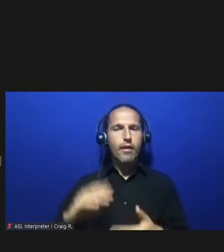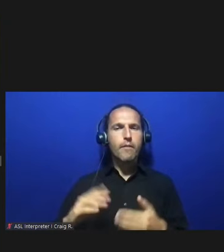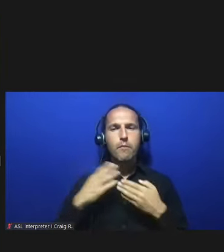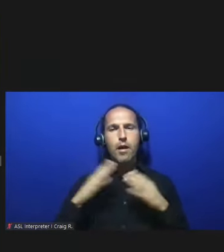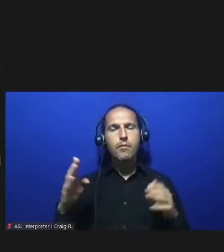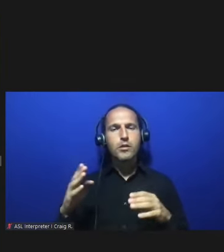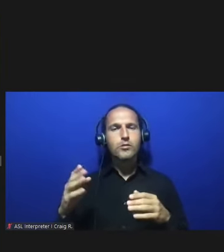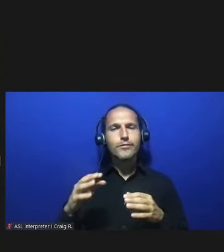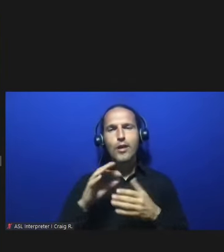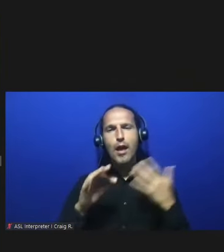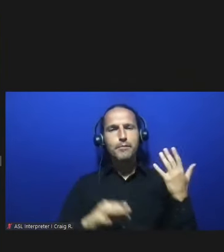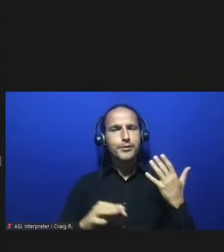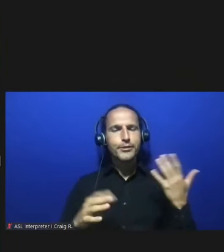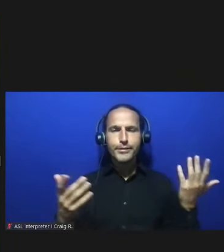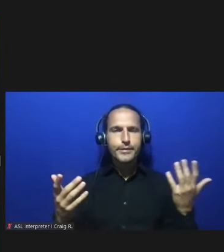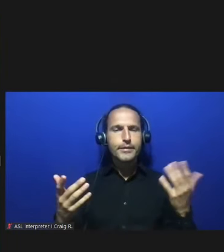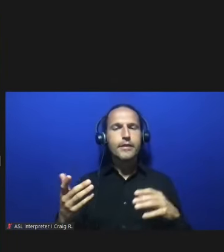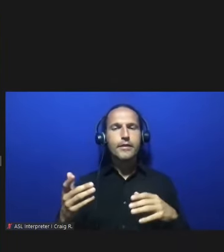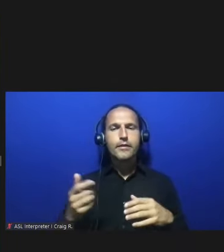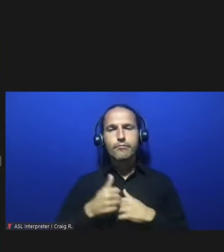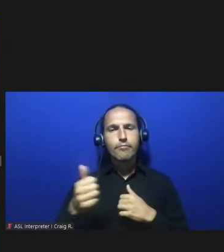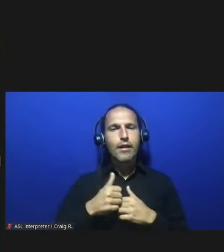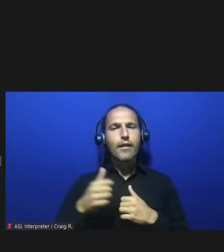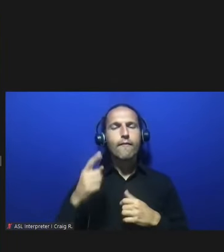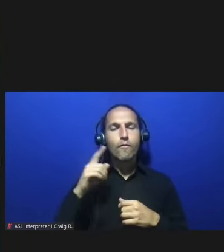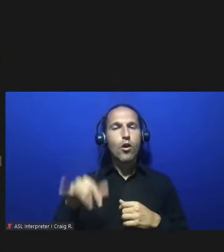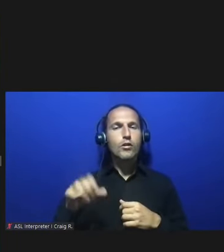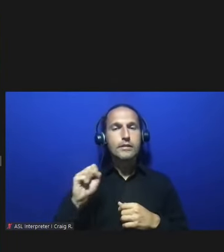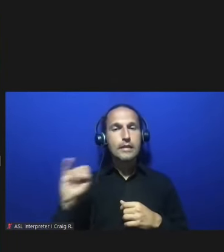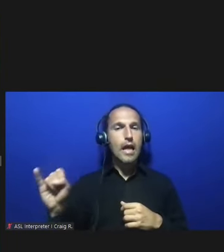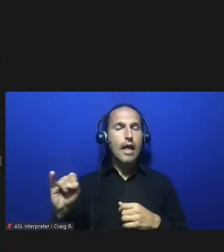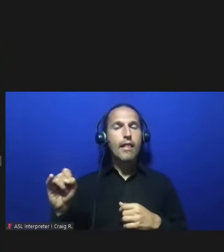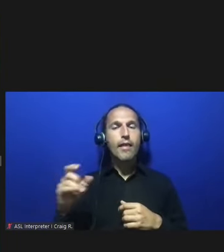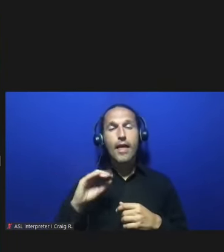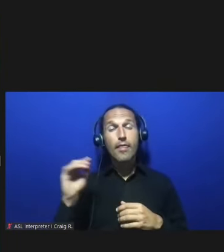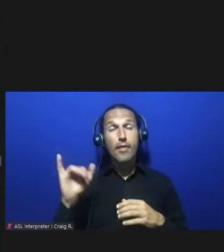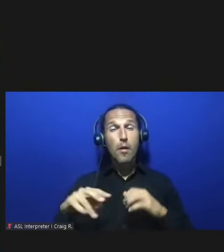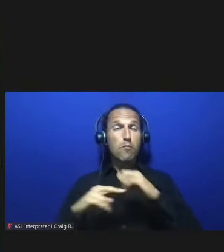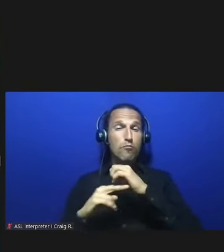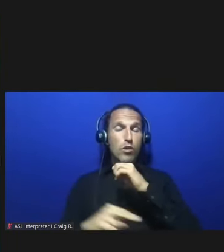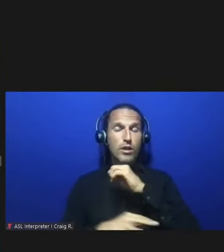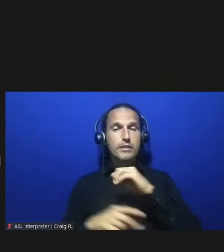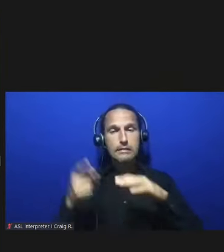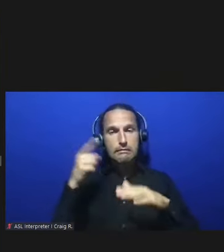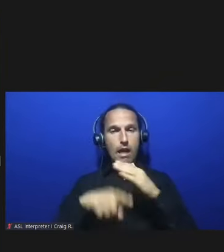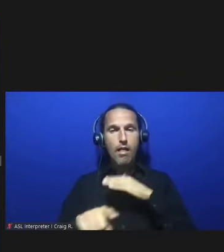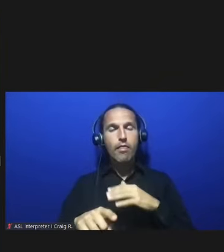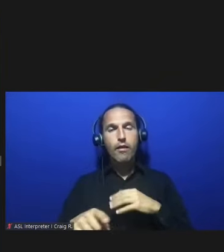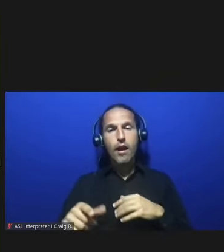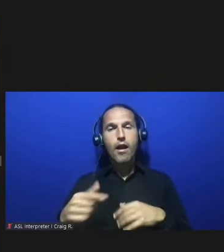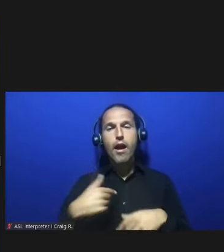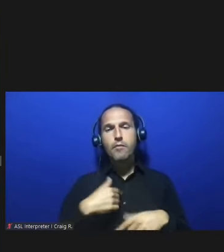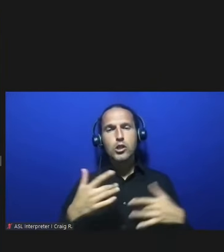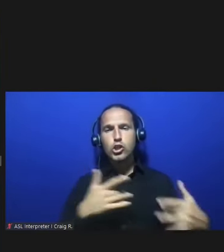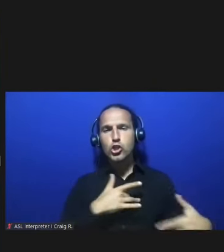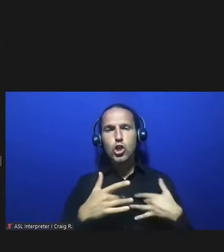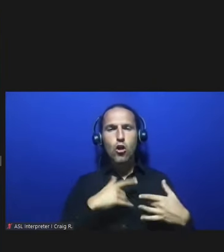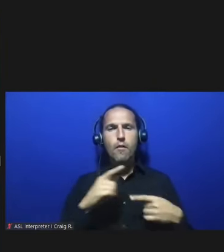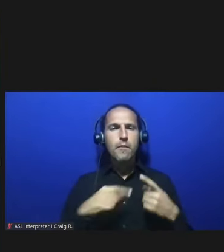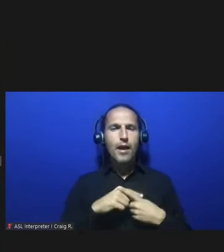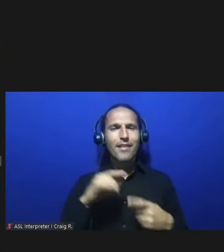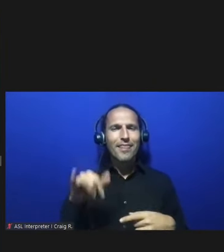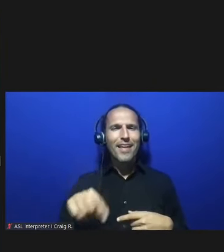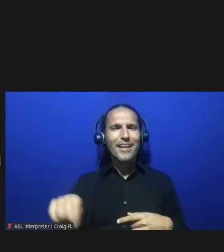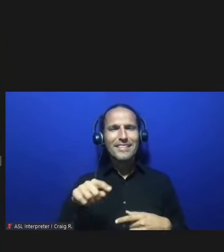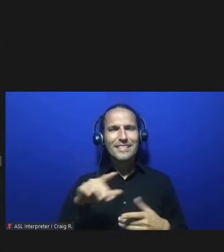transportation options available in the borough and the bridge and tunnels throughout the commute. I'm especially concerned for our essential